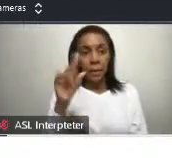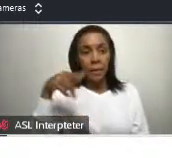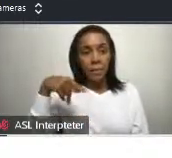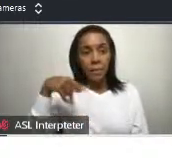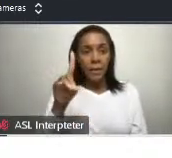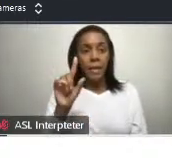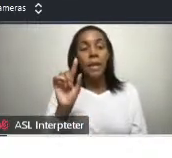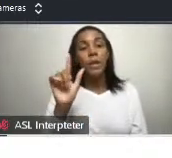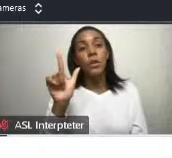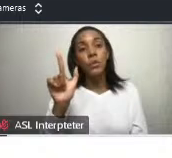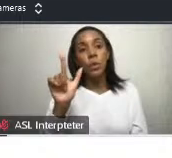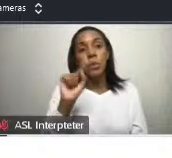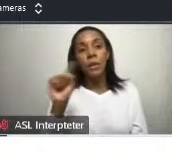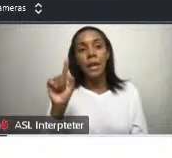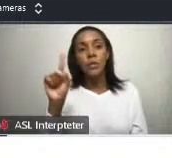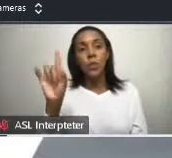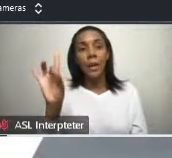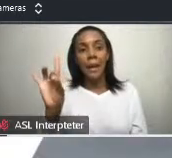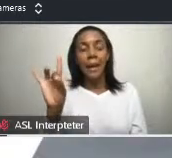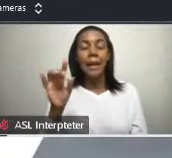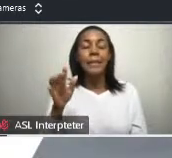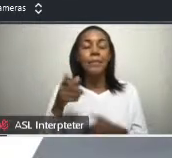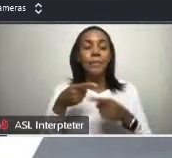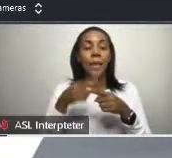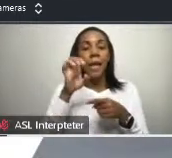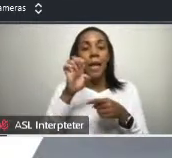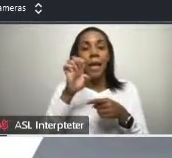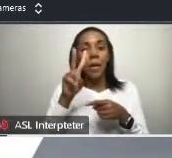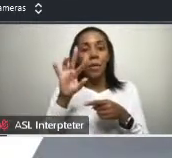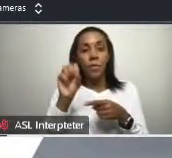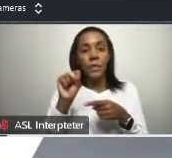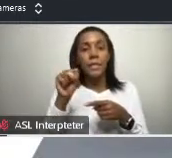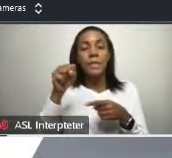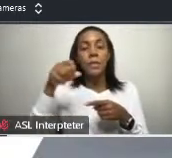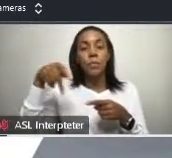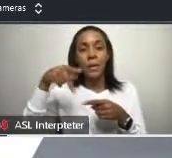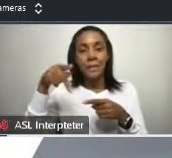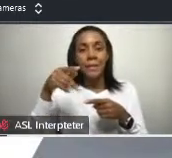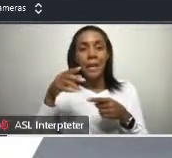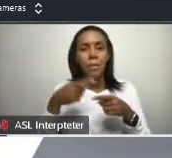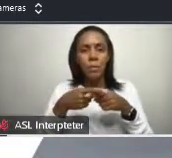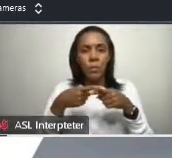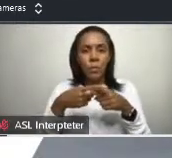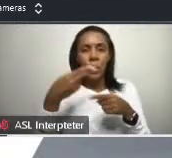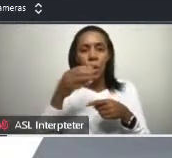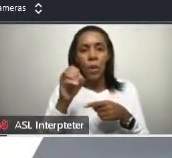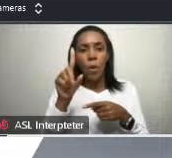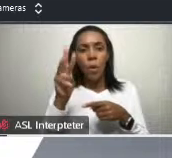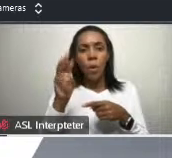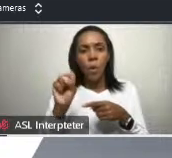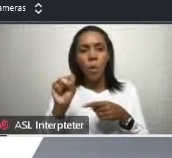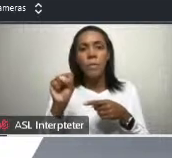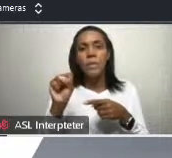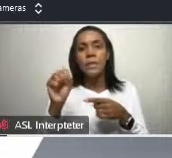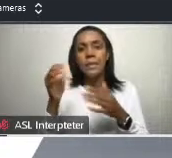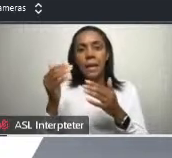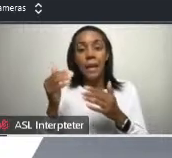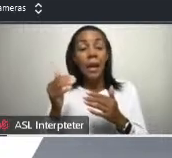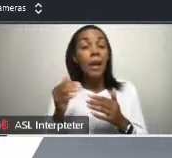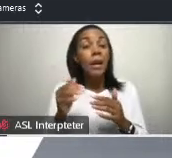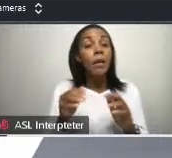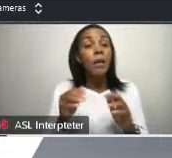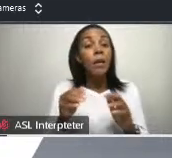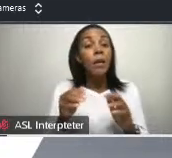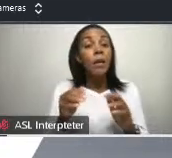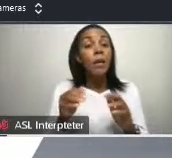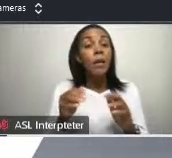21-18, Elvis Presley between Holmes Road and Scaife Road. Motion and a second, please. Second. Moved